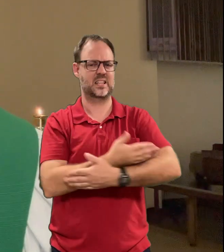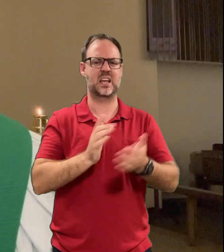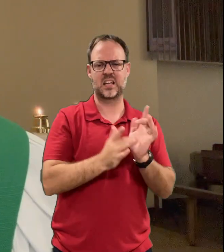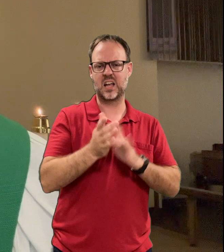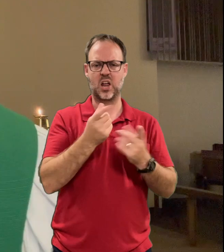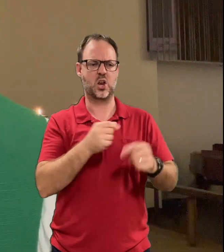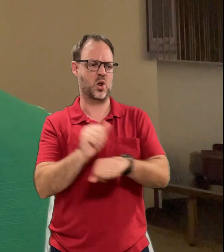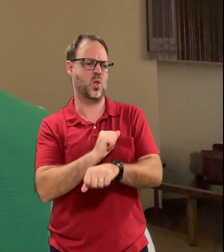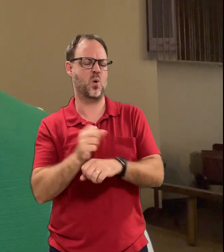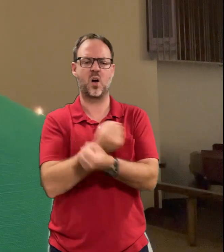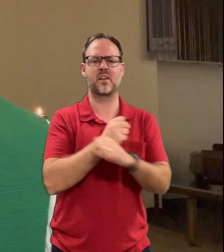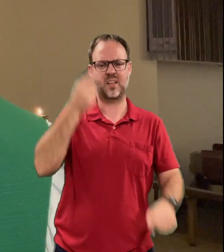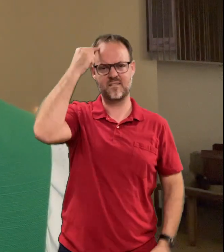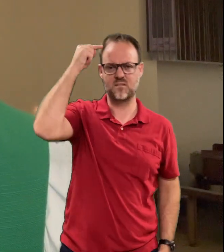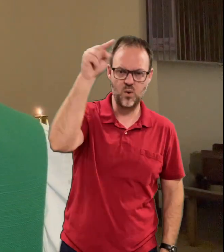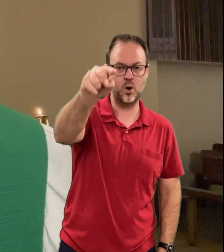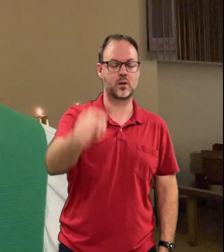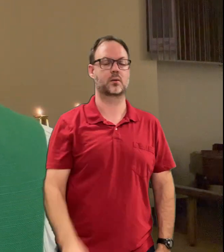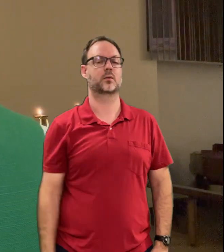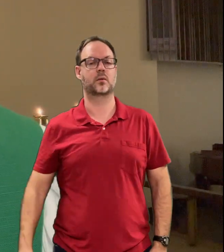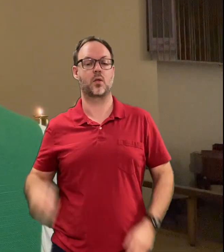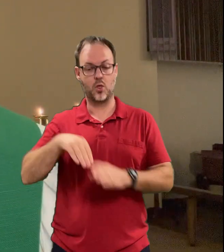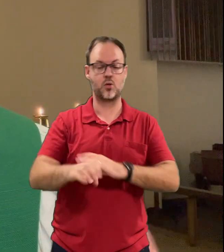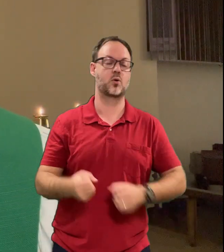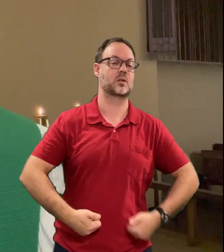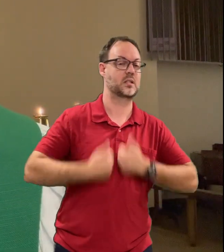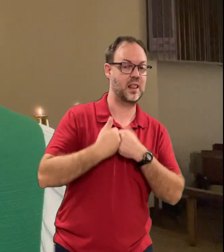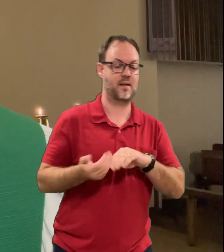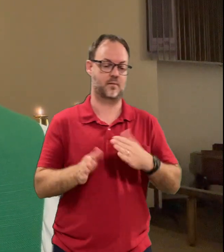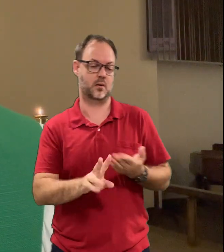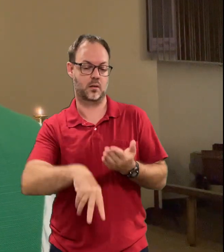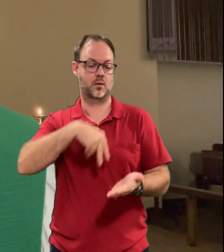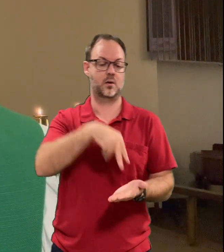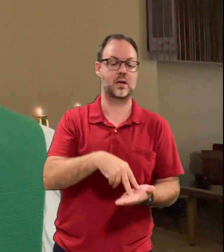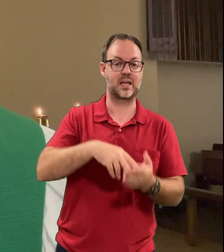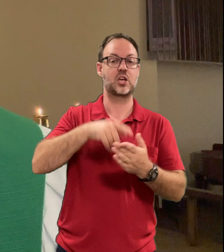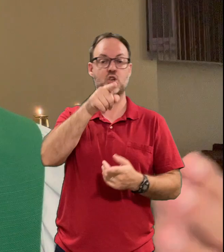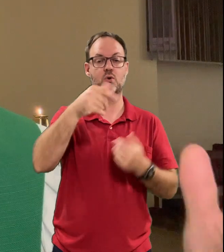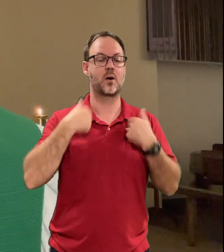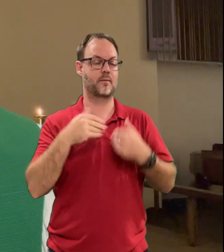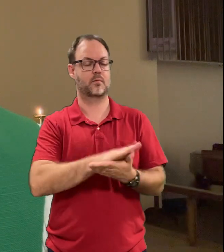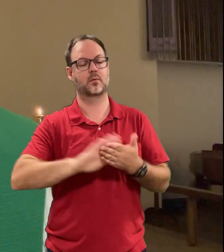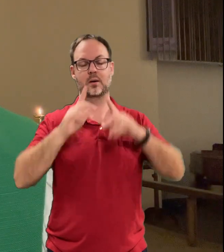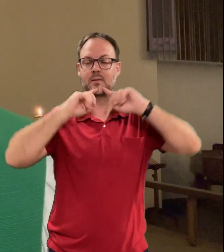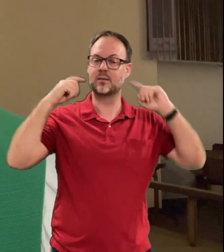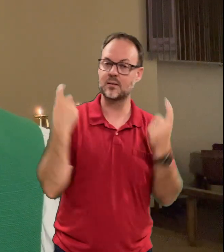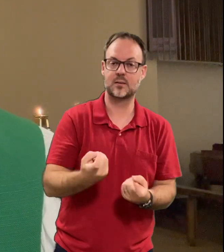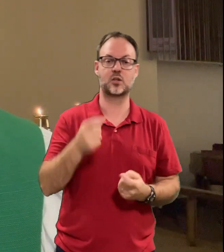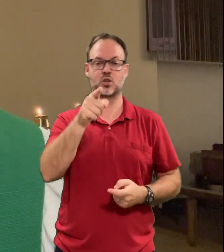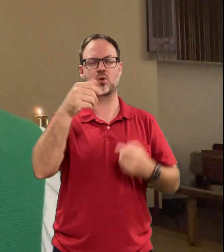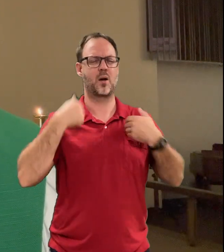Son Jesus to do the work of salvation for you. Through His life and death and resurrection, you have forgiveness